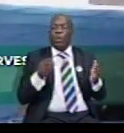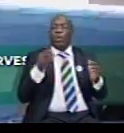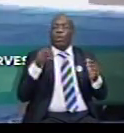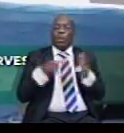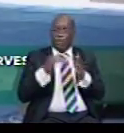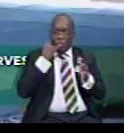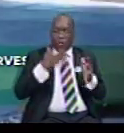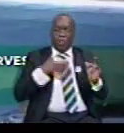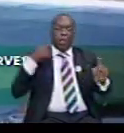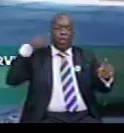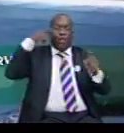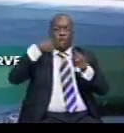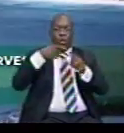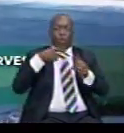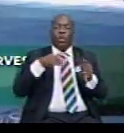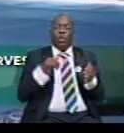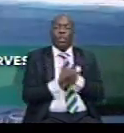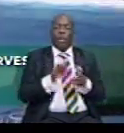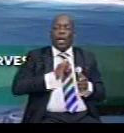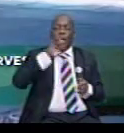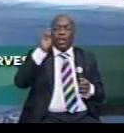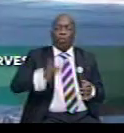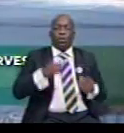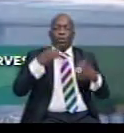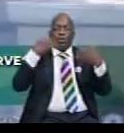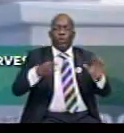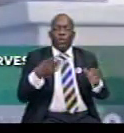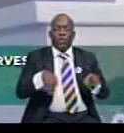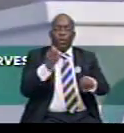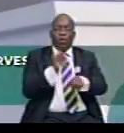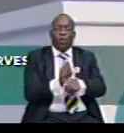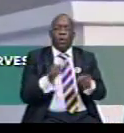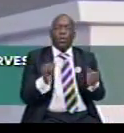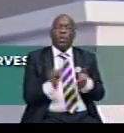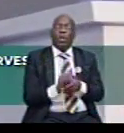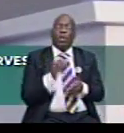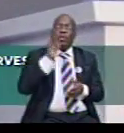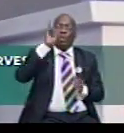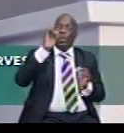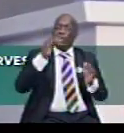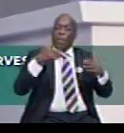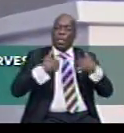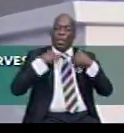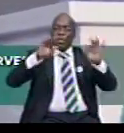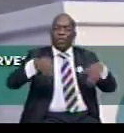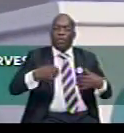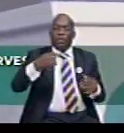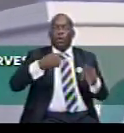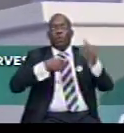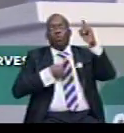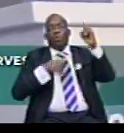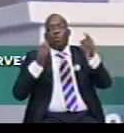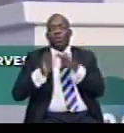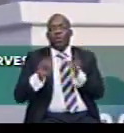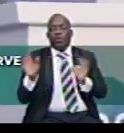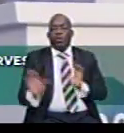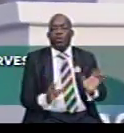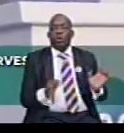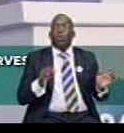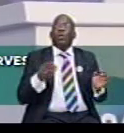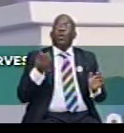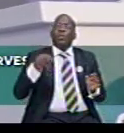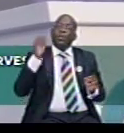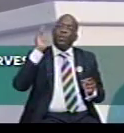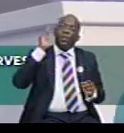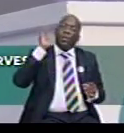the work he has given me to do. And the testimony came, it is finished. Look at